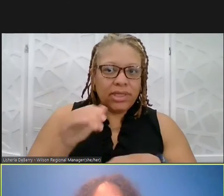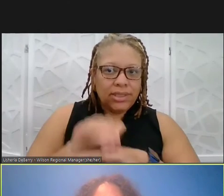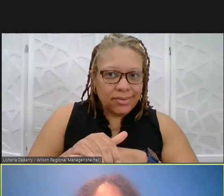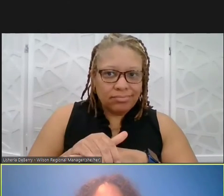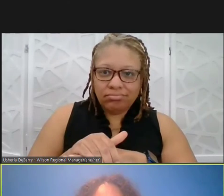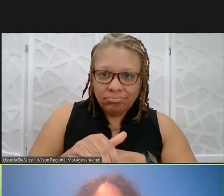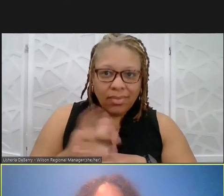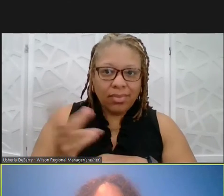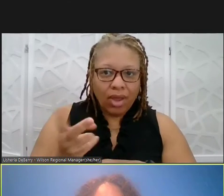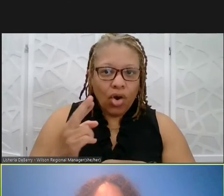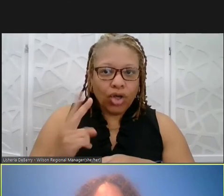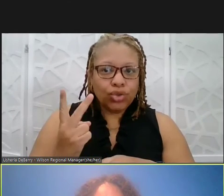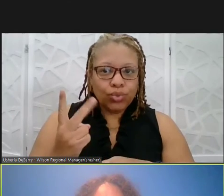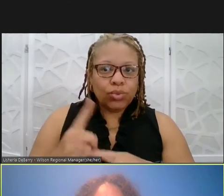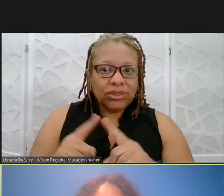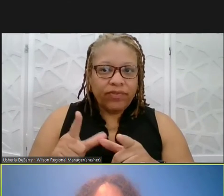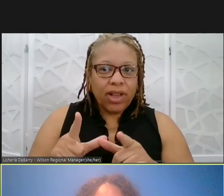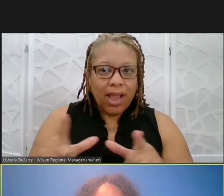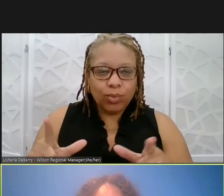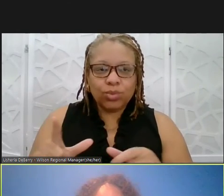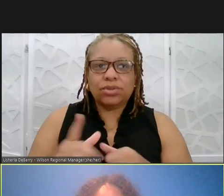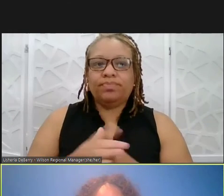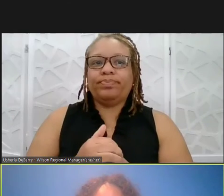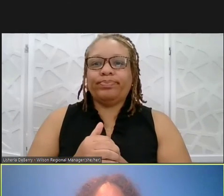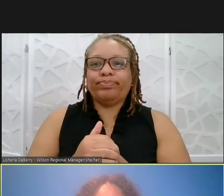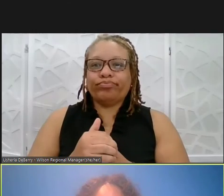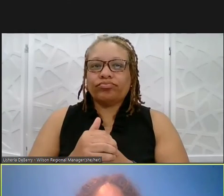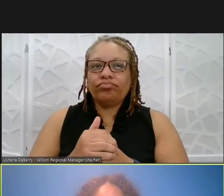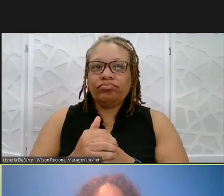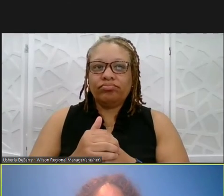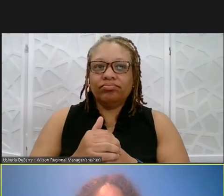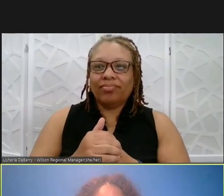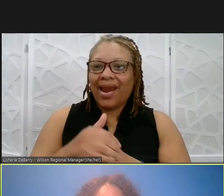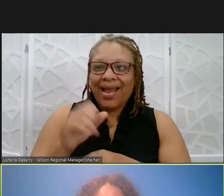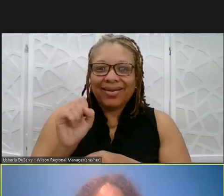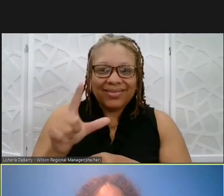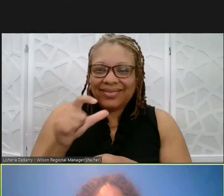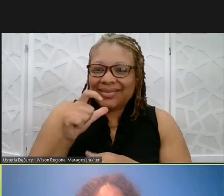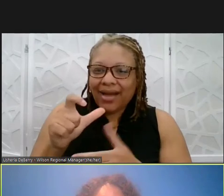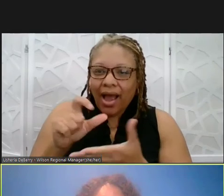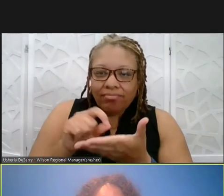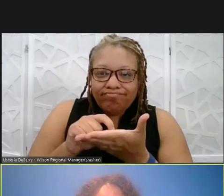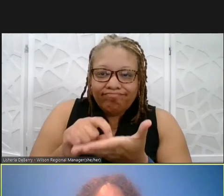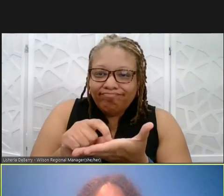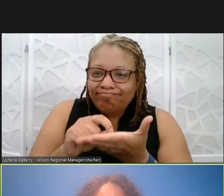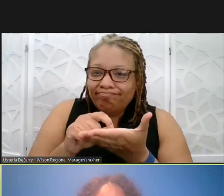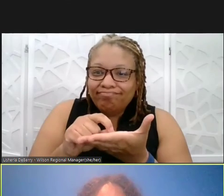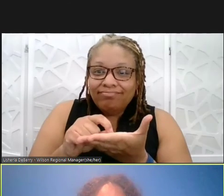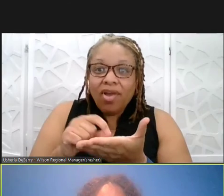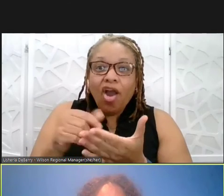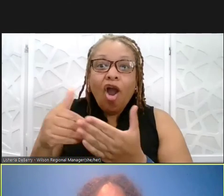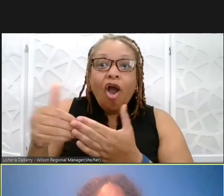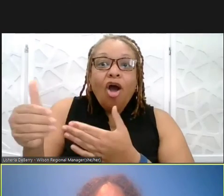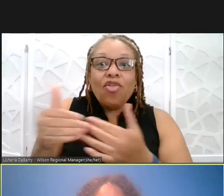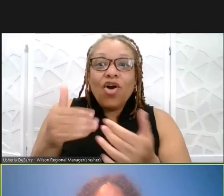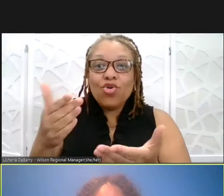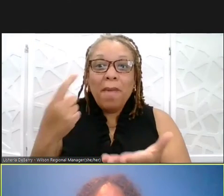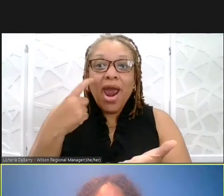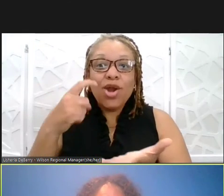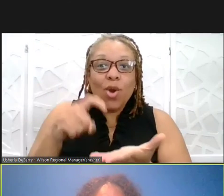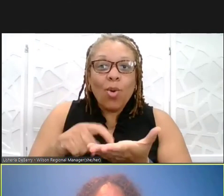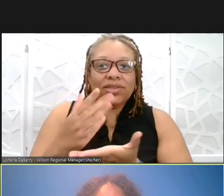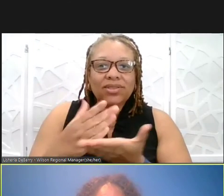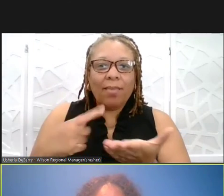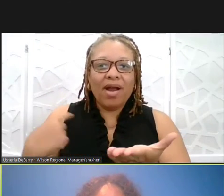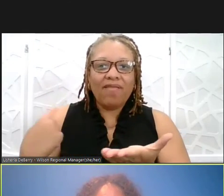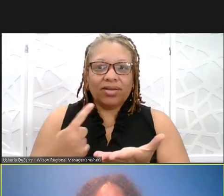to emphasize that ASL is different from English. We're talking about two different languages. American Sign Language is not a written